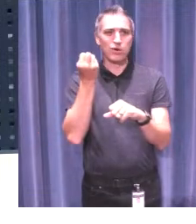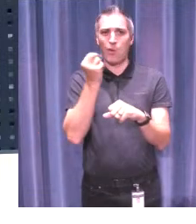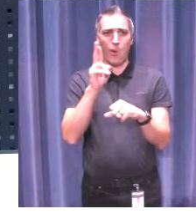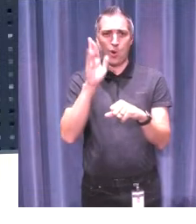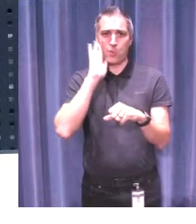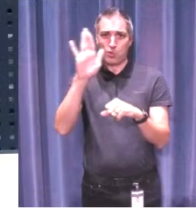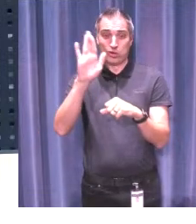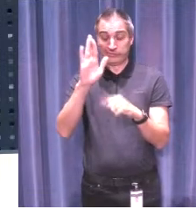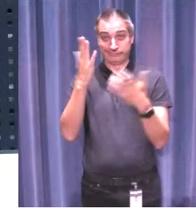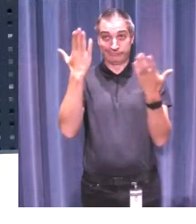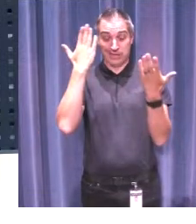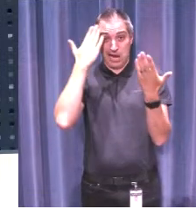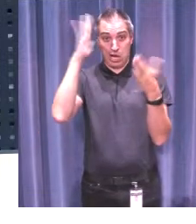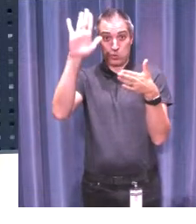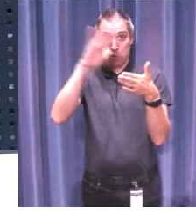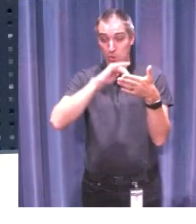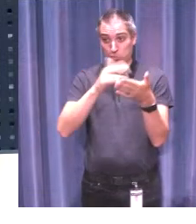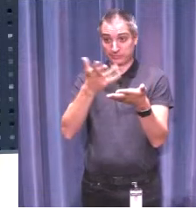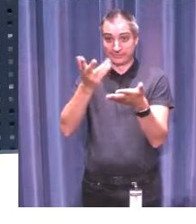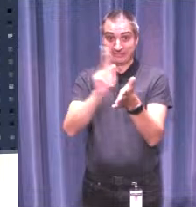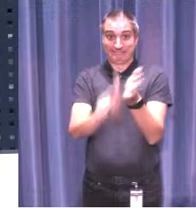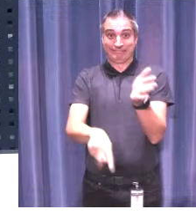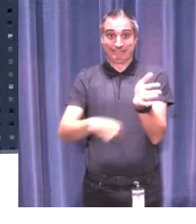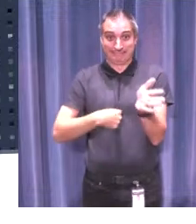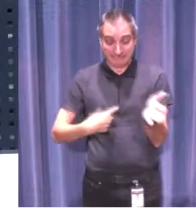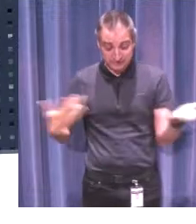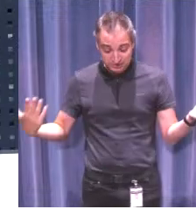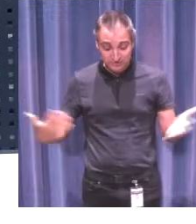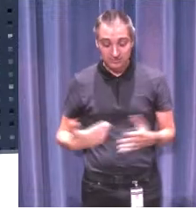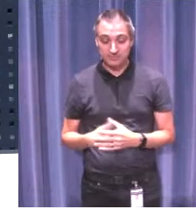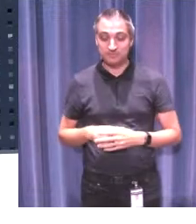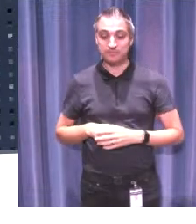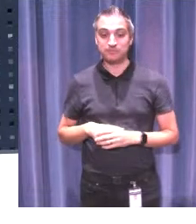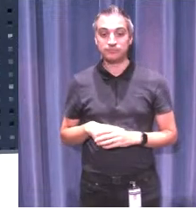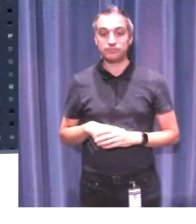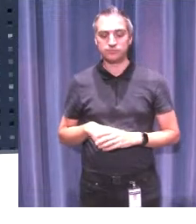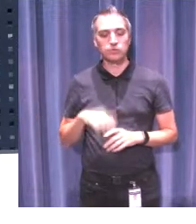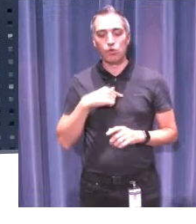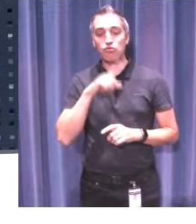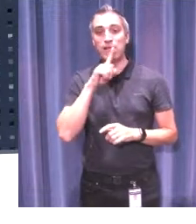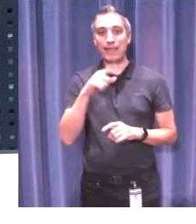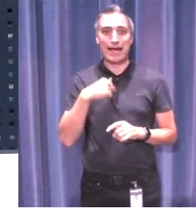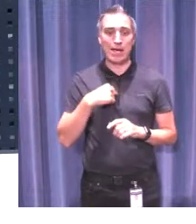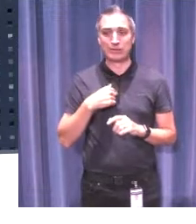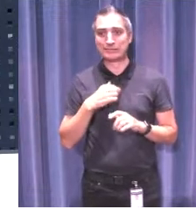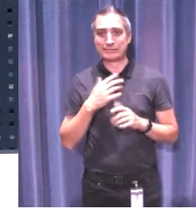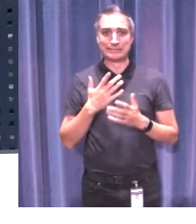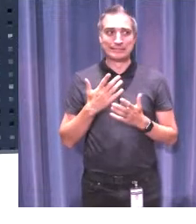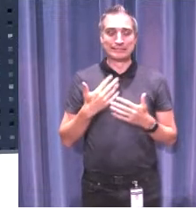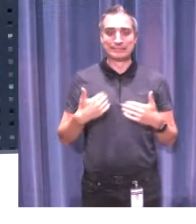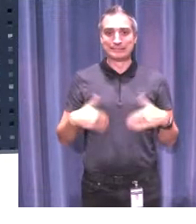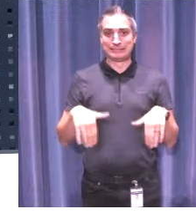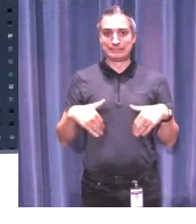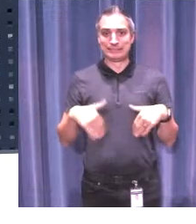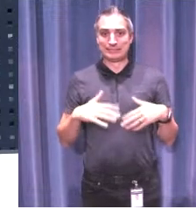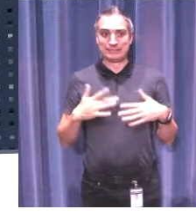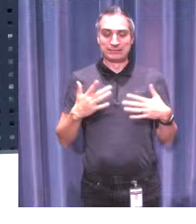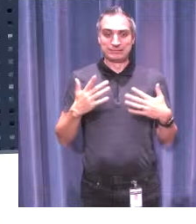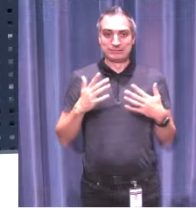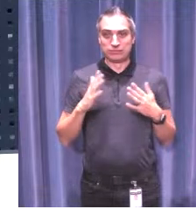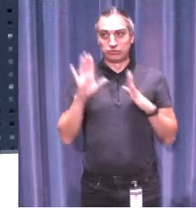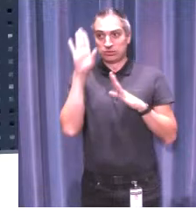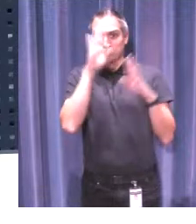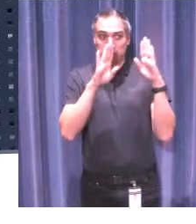pea. And so I was on pins and needles to see if enrollment would